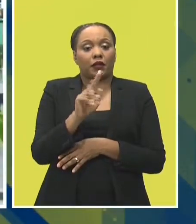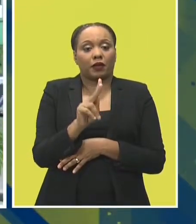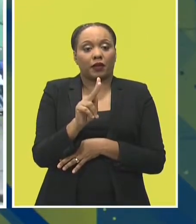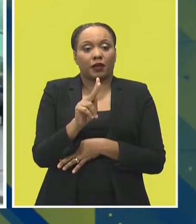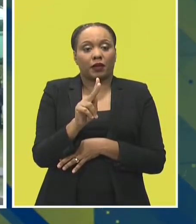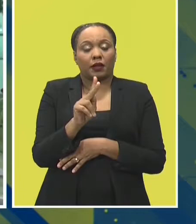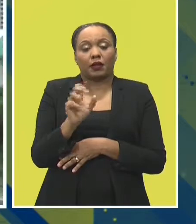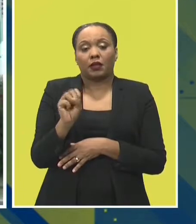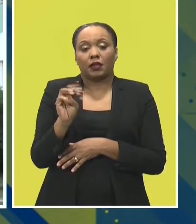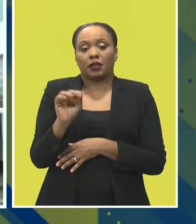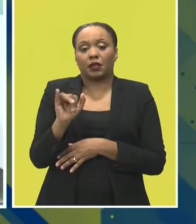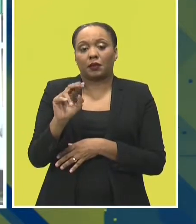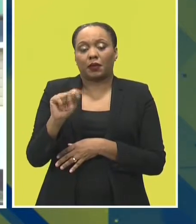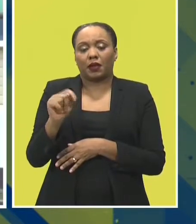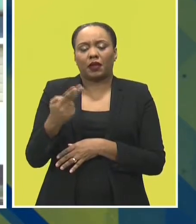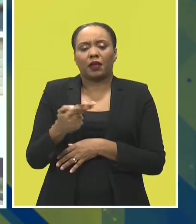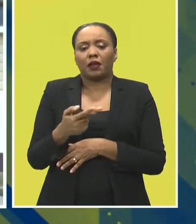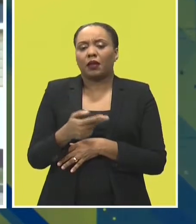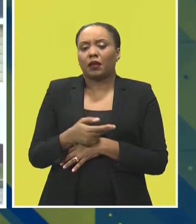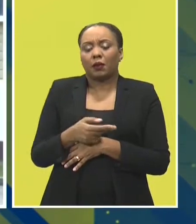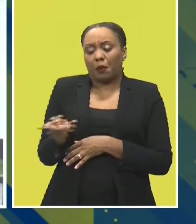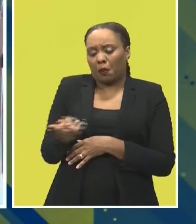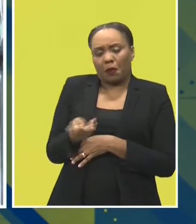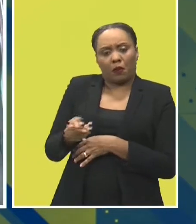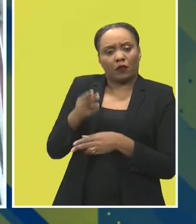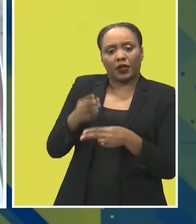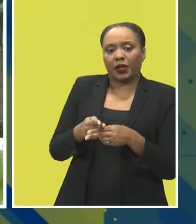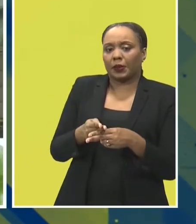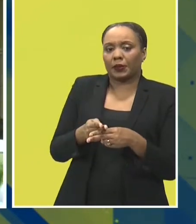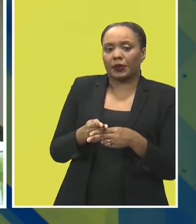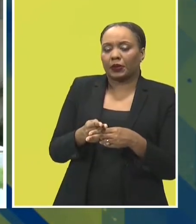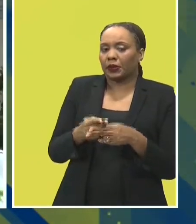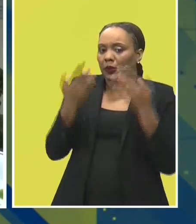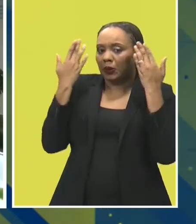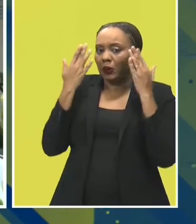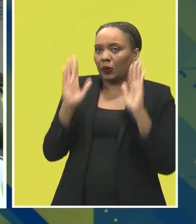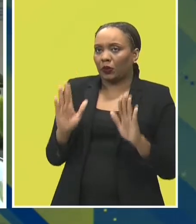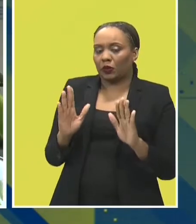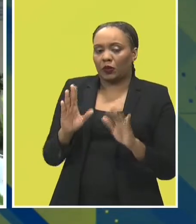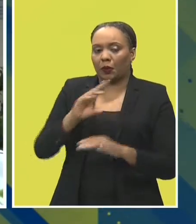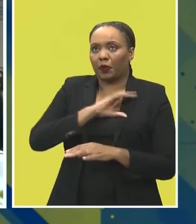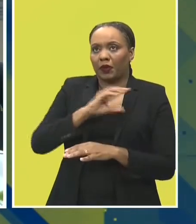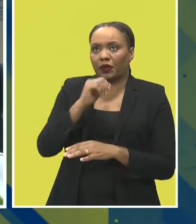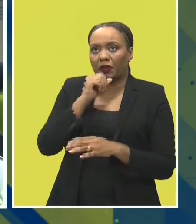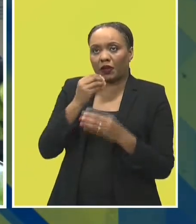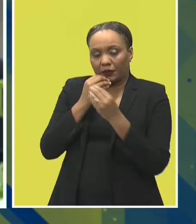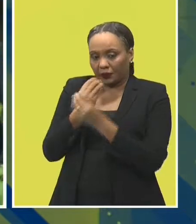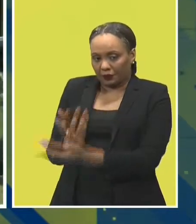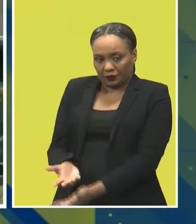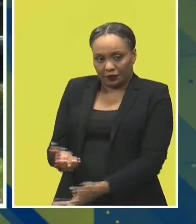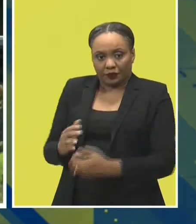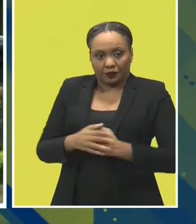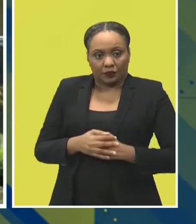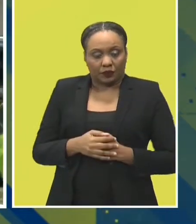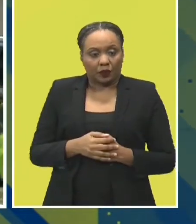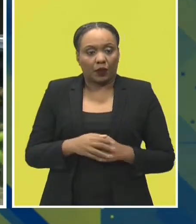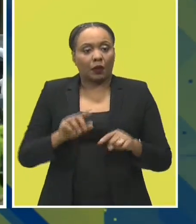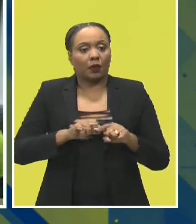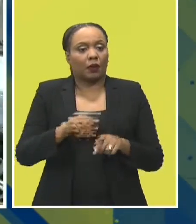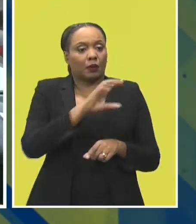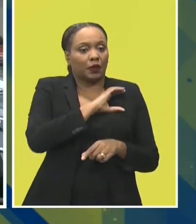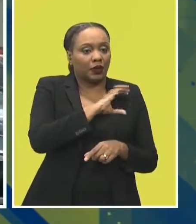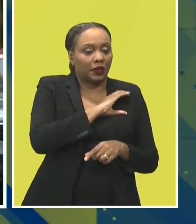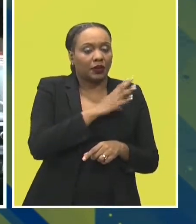name of the deceased nor that of the student in police custody has been released as yet, but police and education officials, led